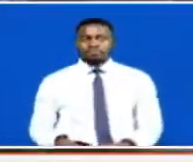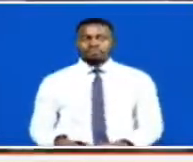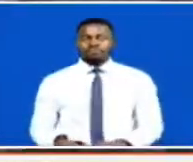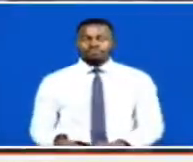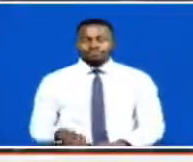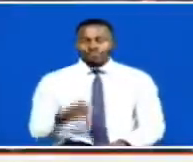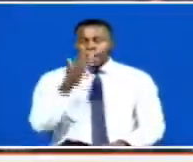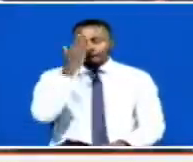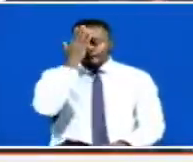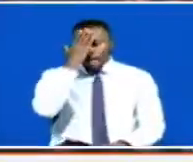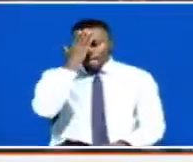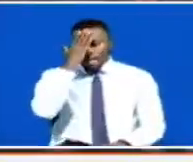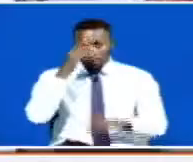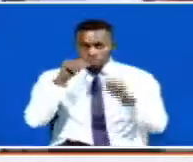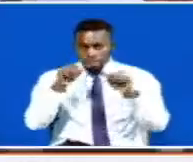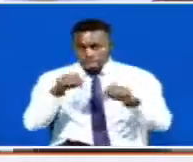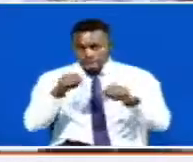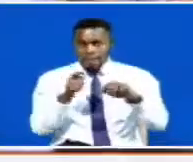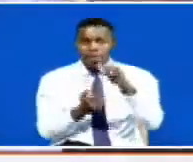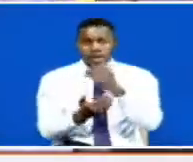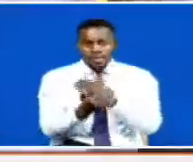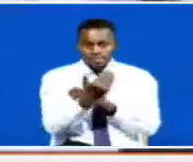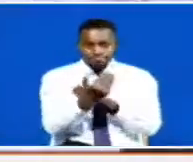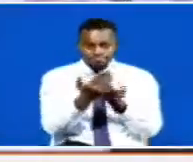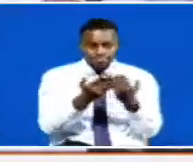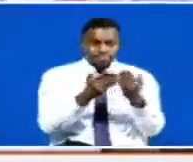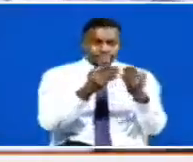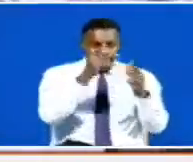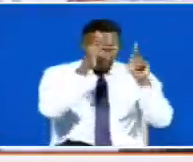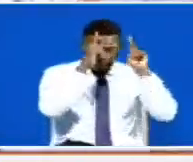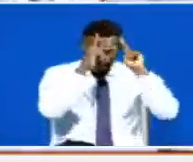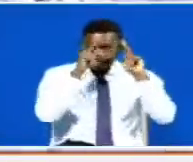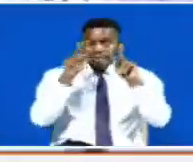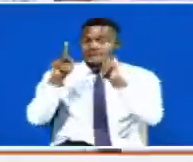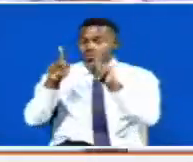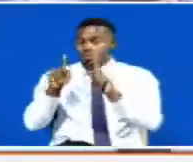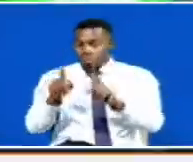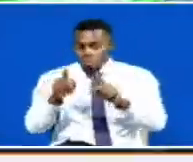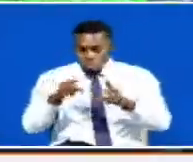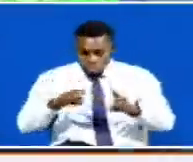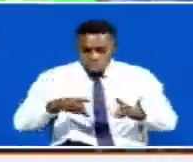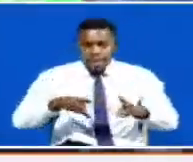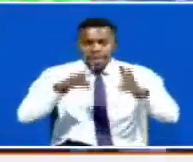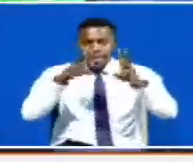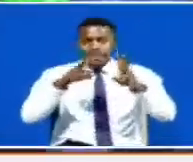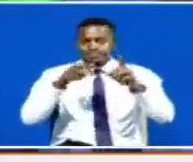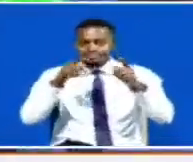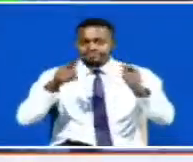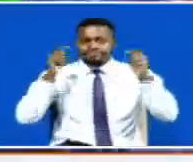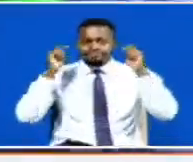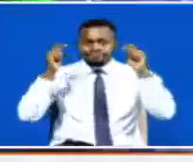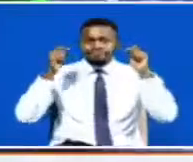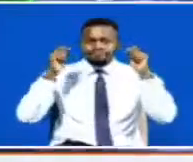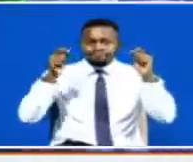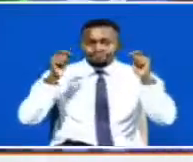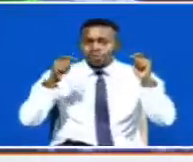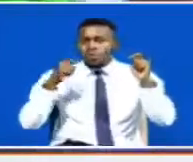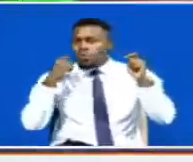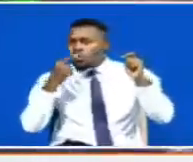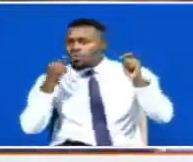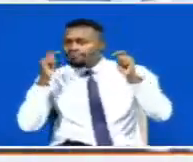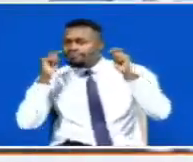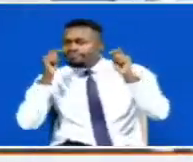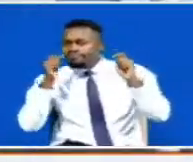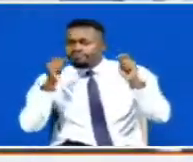Monday morning, and operations on the Kakamega Kisumu Highway were temporarily halted following demonstrations by health workers